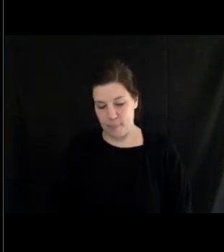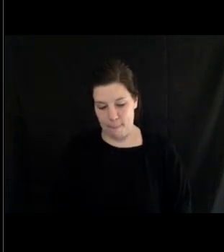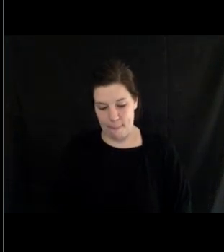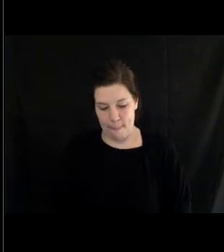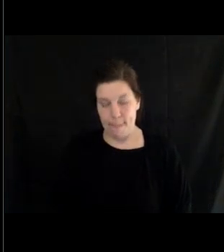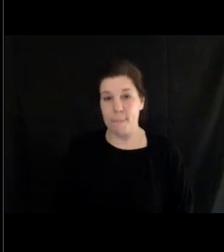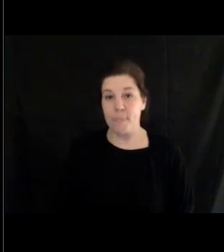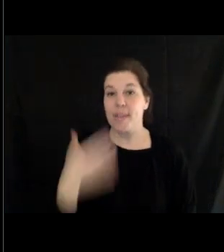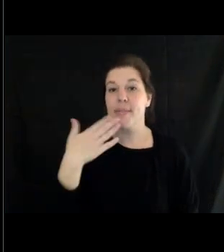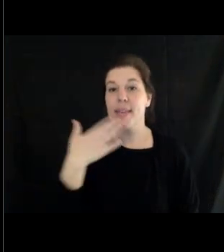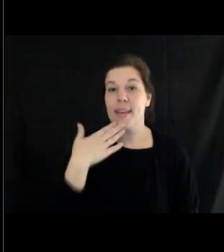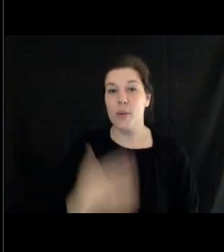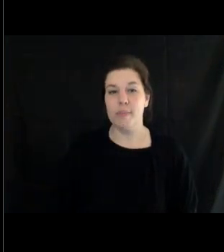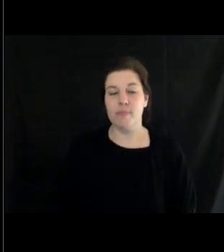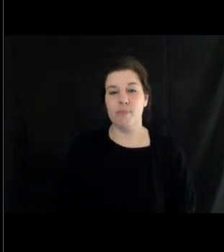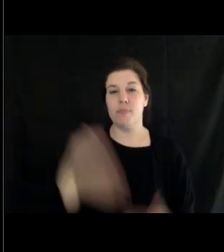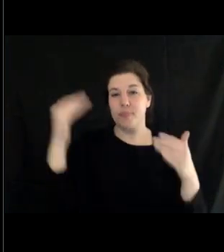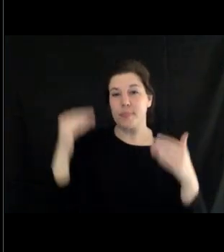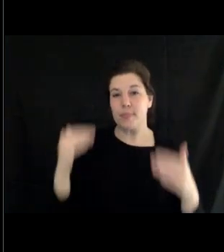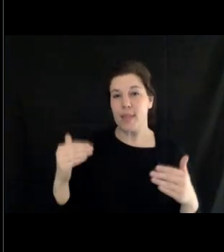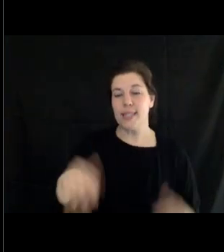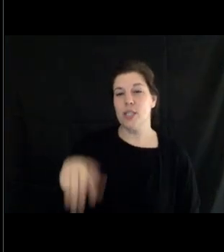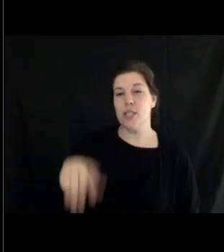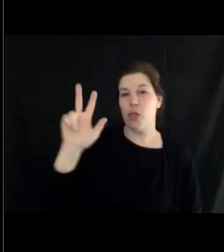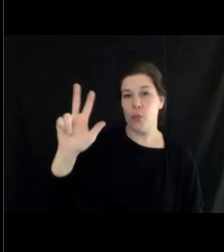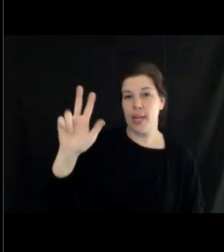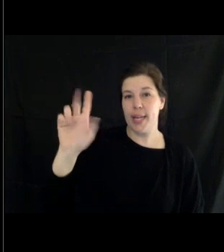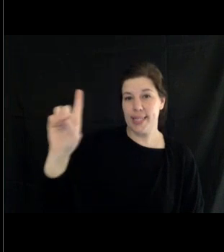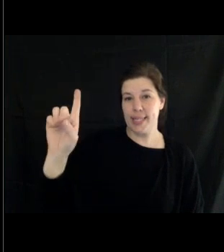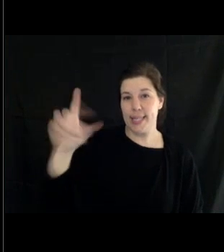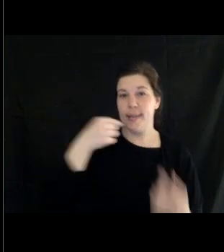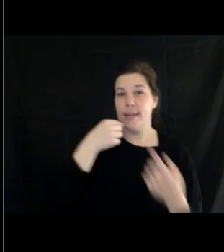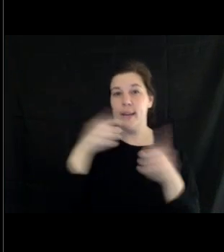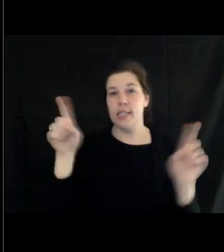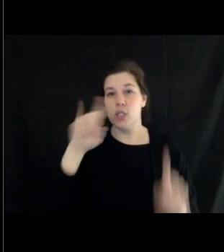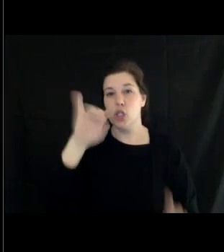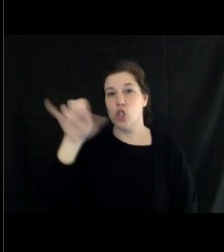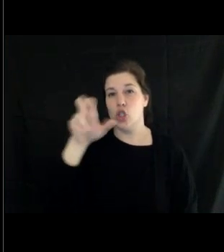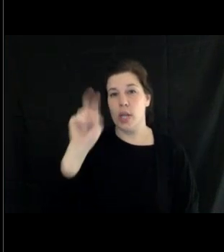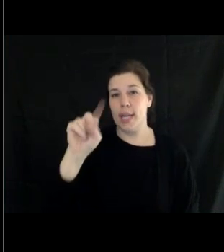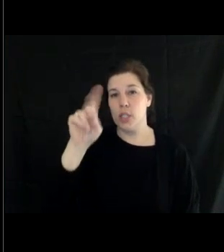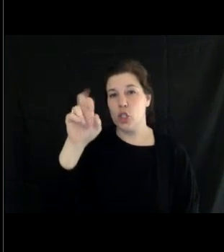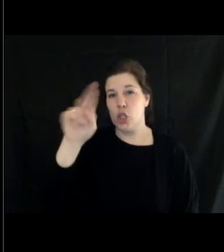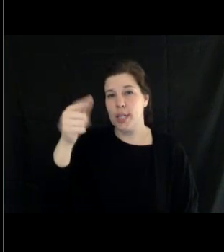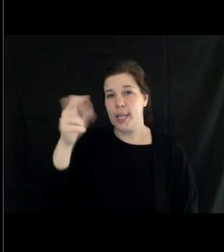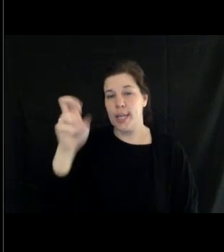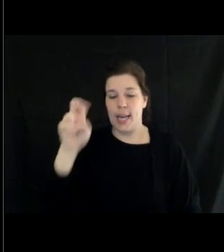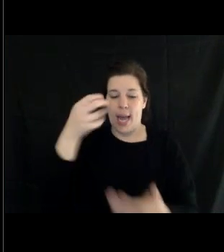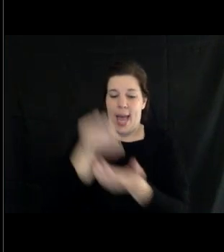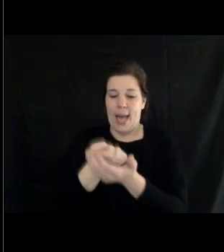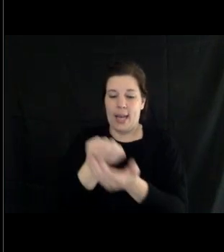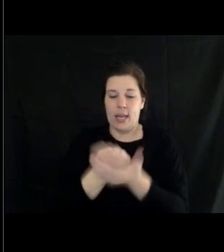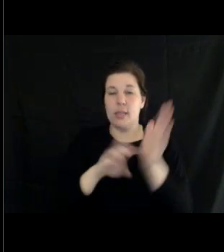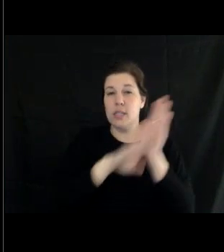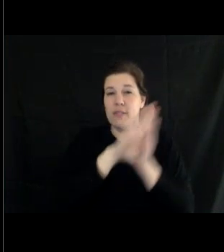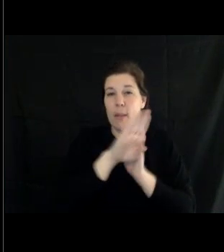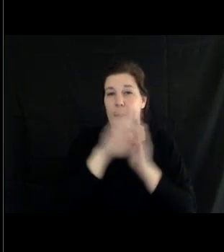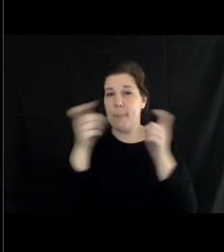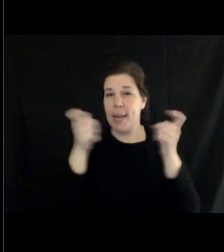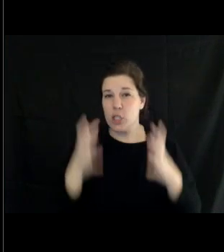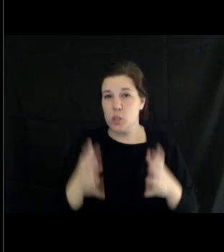Thank you. The next item on the agenda, 3D, announcement by John Durgan, Economic Development Manager, regarding Turn the